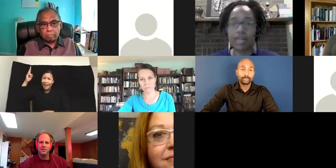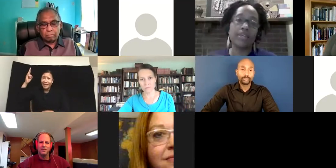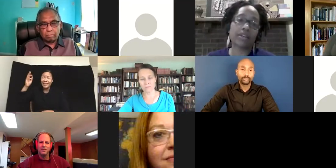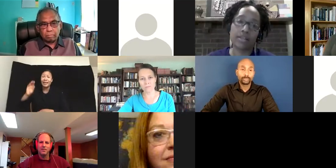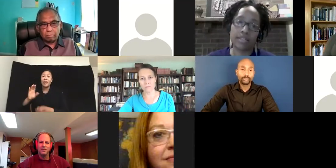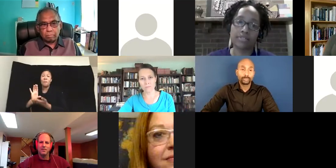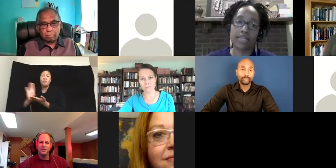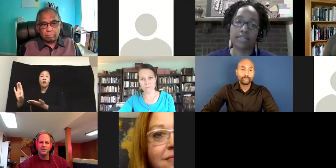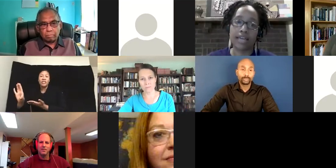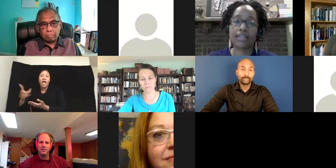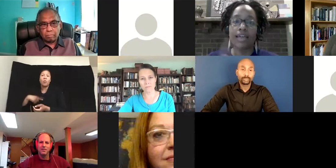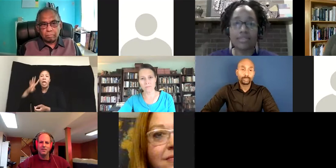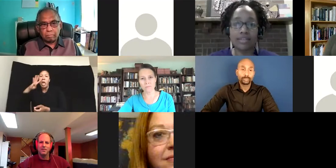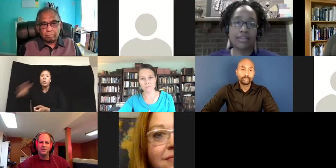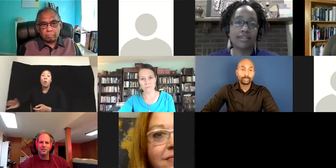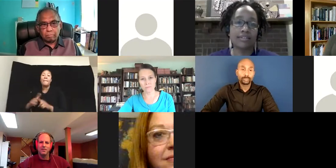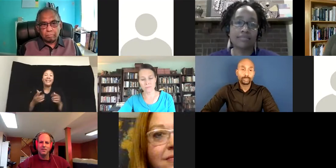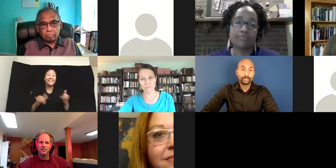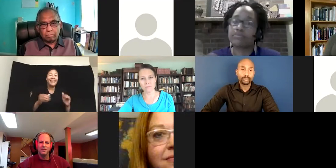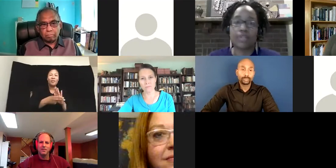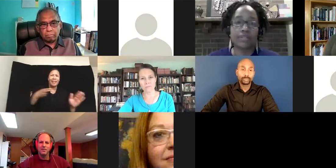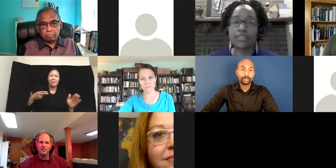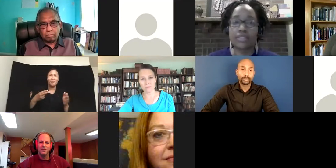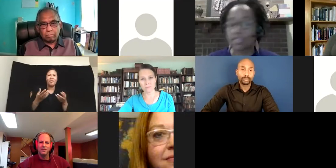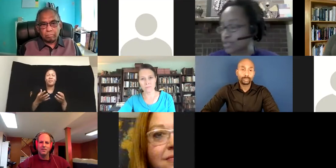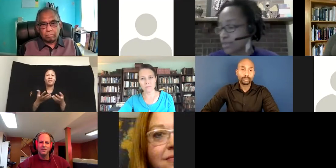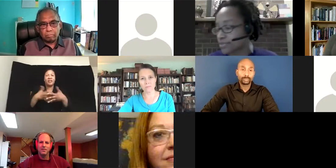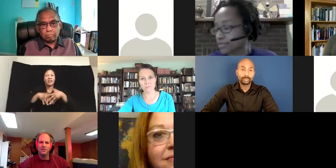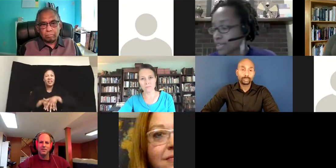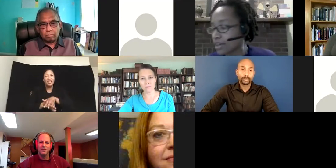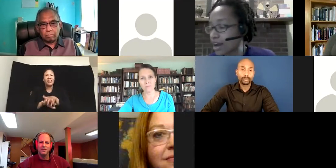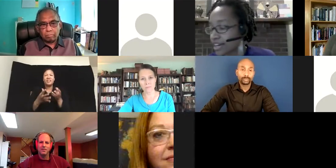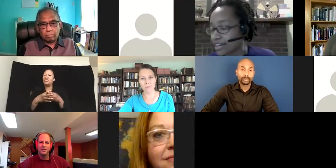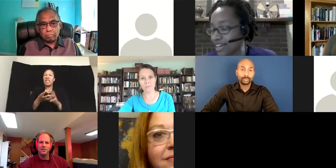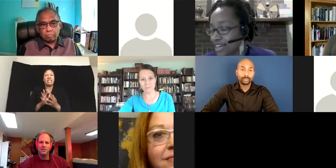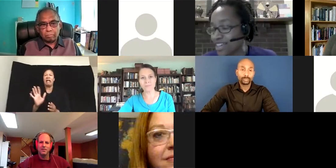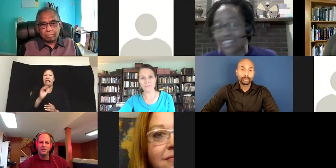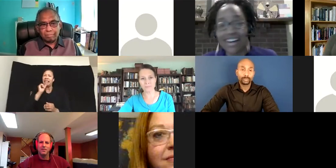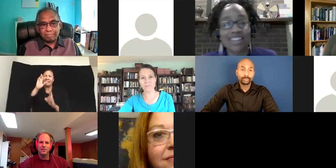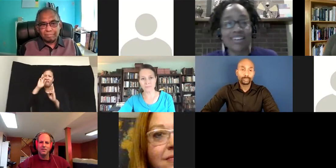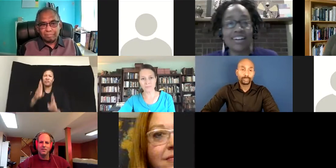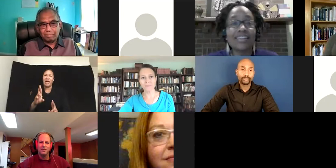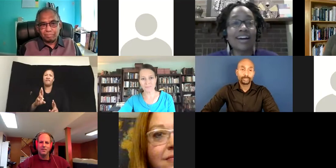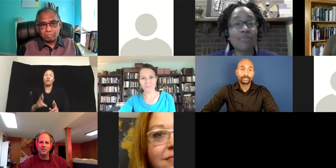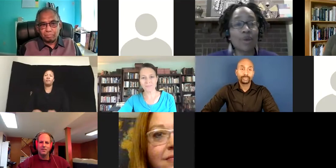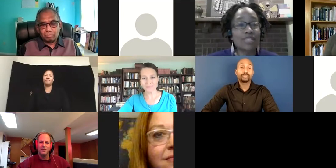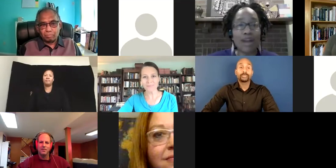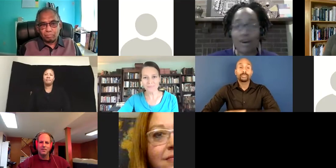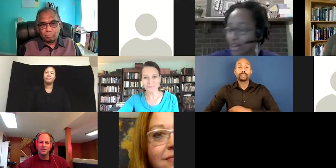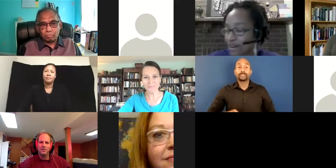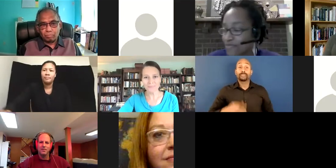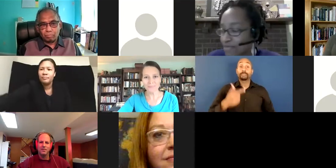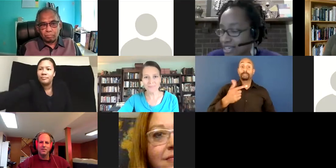and then call it intersectionality. I think that is, well, it's just disrespectful. All right, and then the other one was